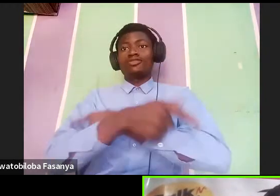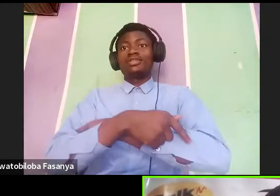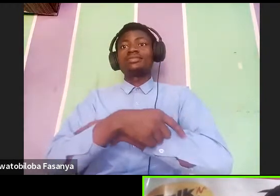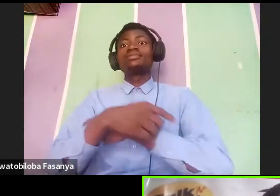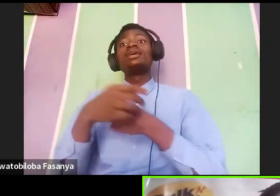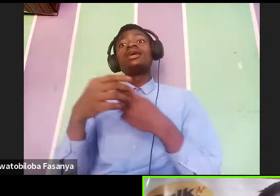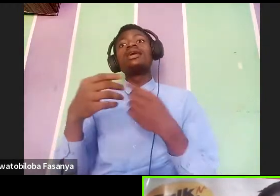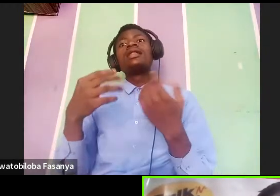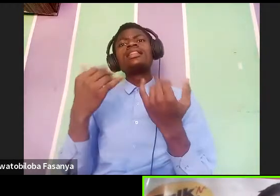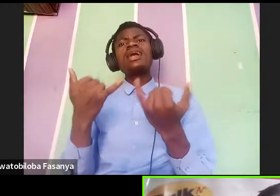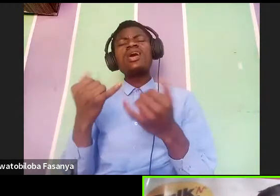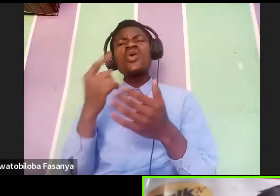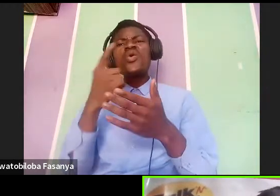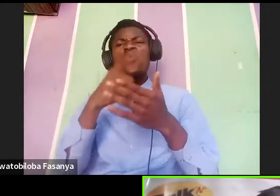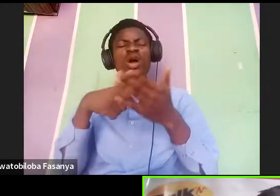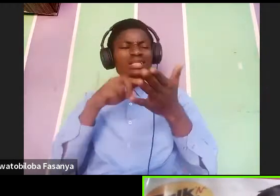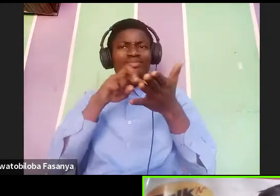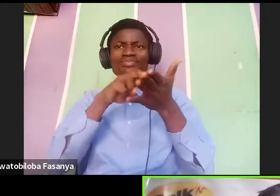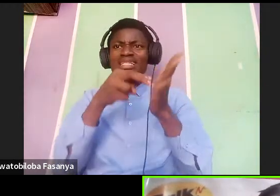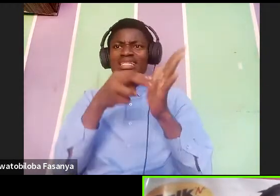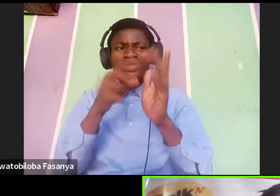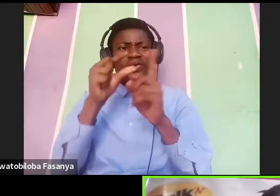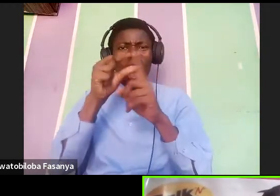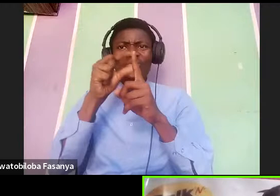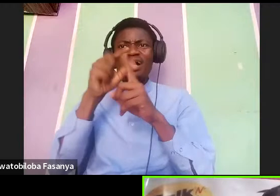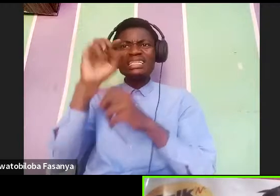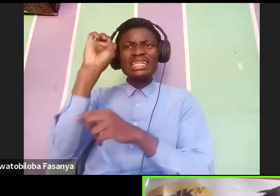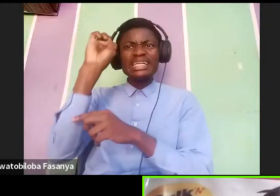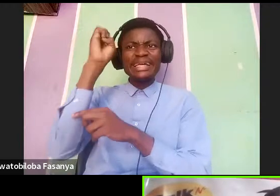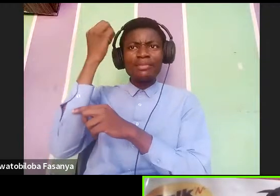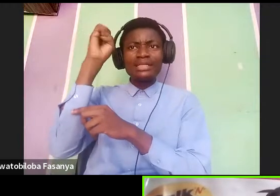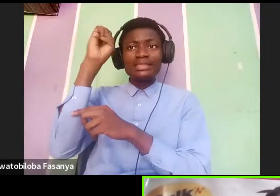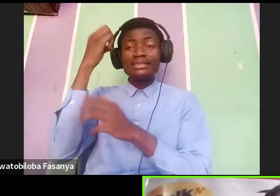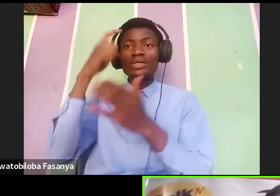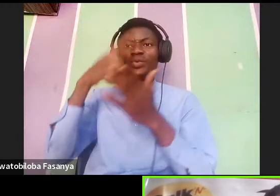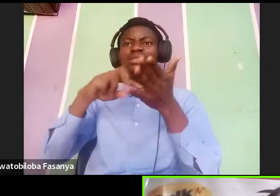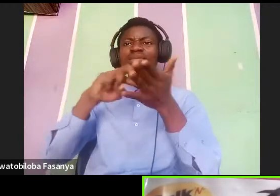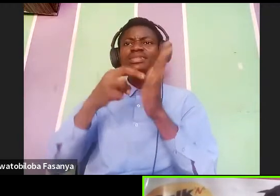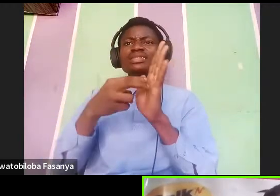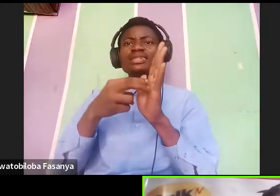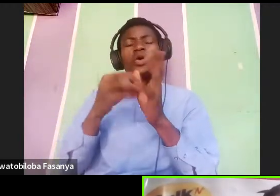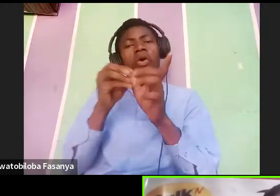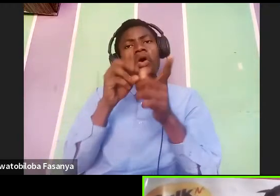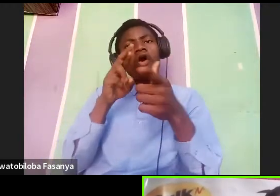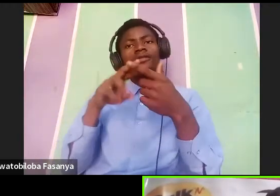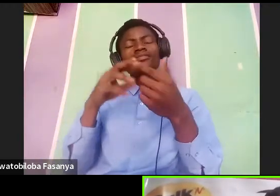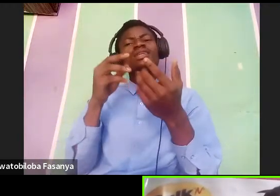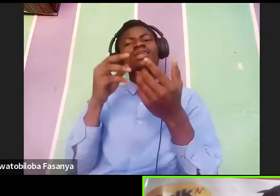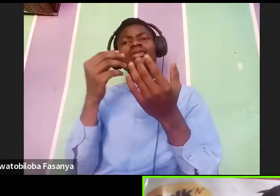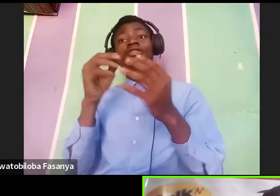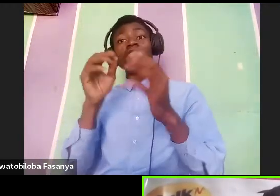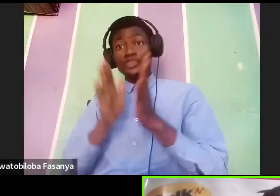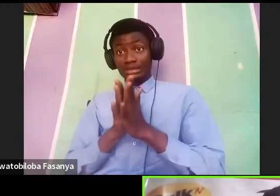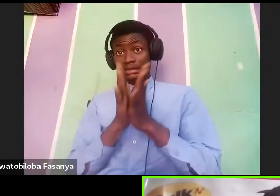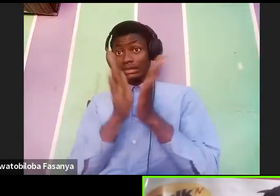can you describe what emergency is? What is emergency? Or what is, okay, emergency